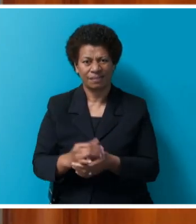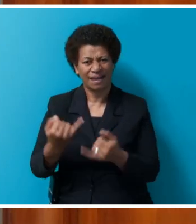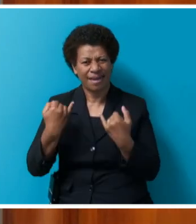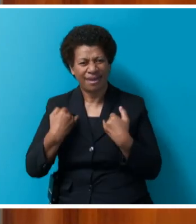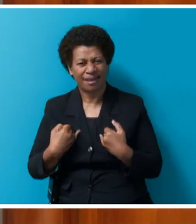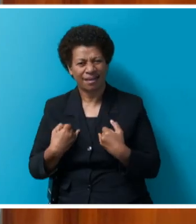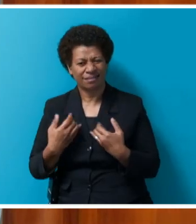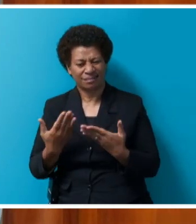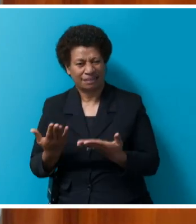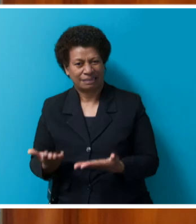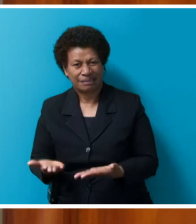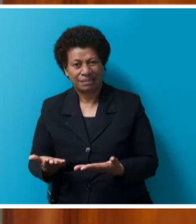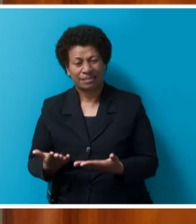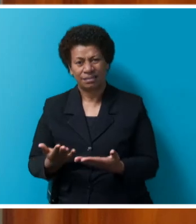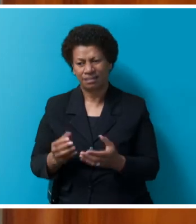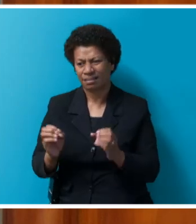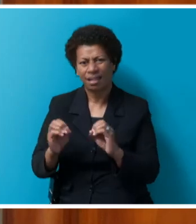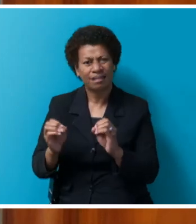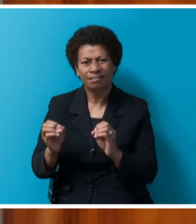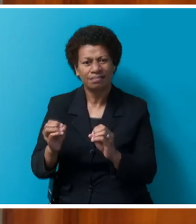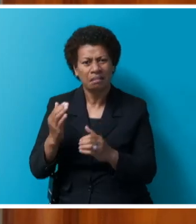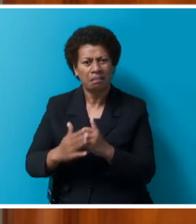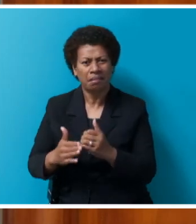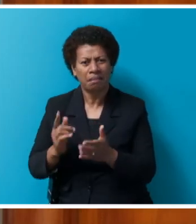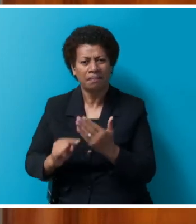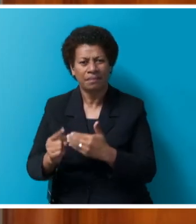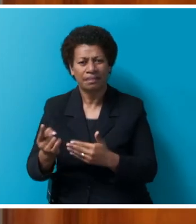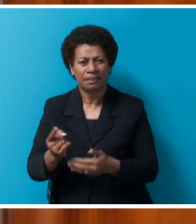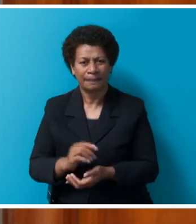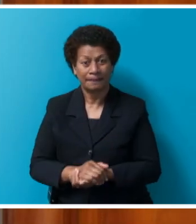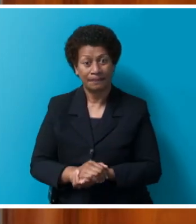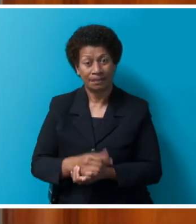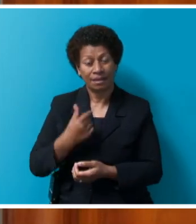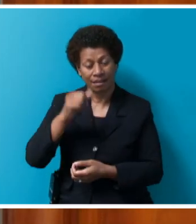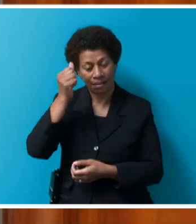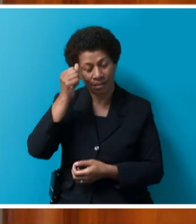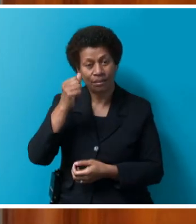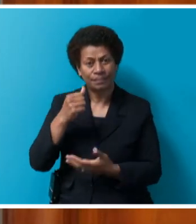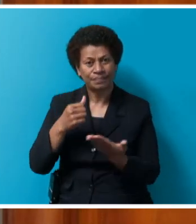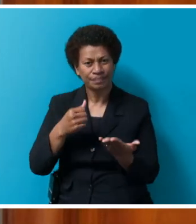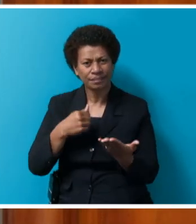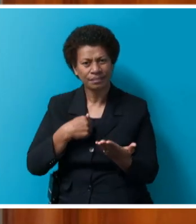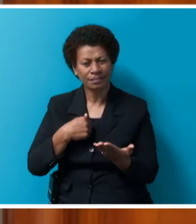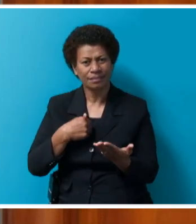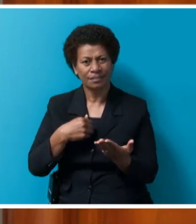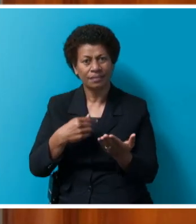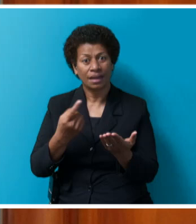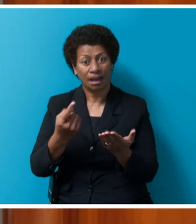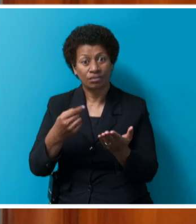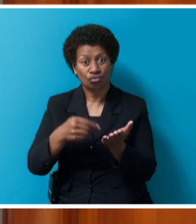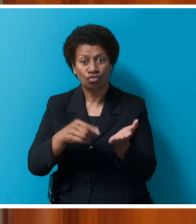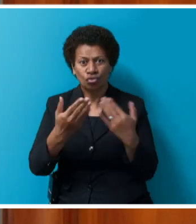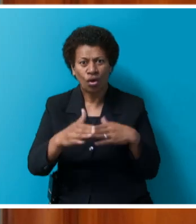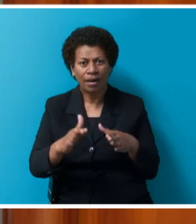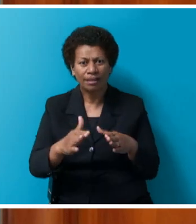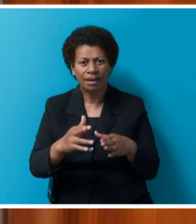creating hostility where none existed. I know this because this concern was raised with me by the Tongan nobles and royal